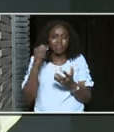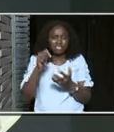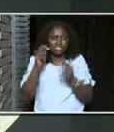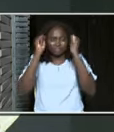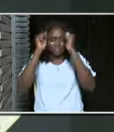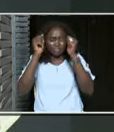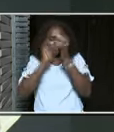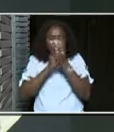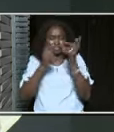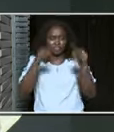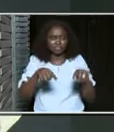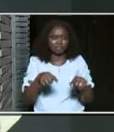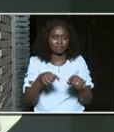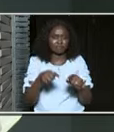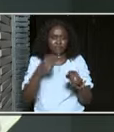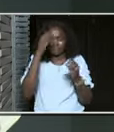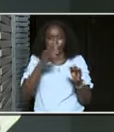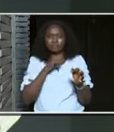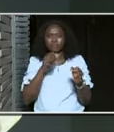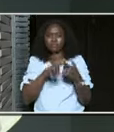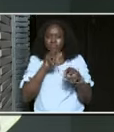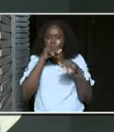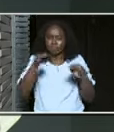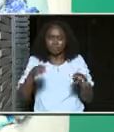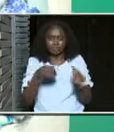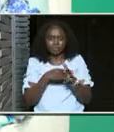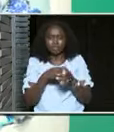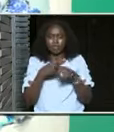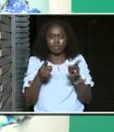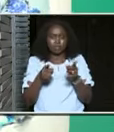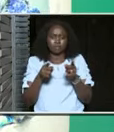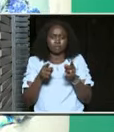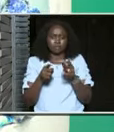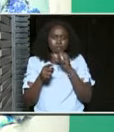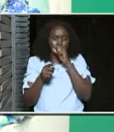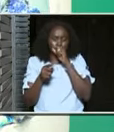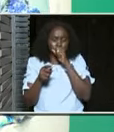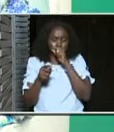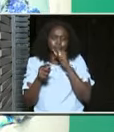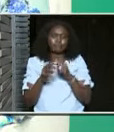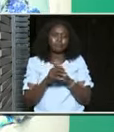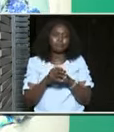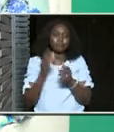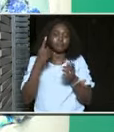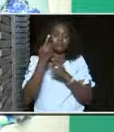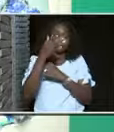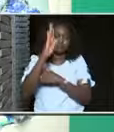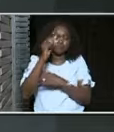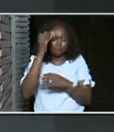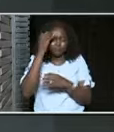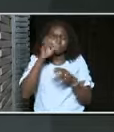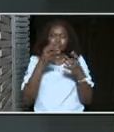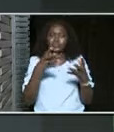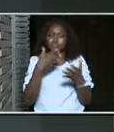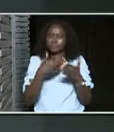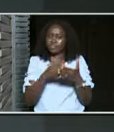administration that came in decided not to sell it. And only would you do that? God knows how much money this